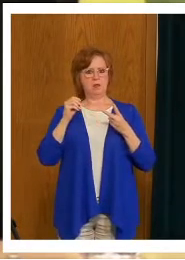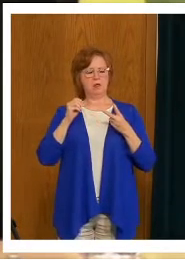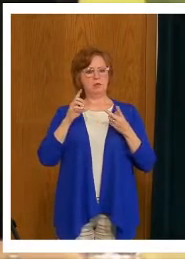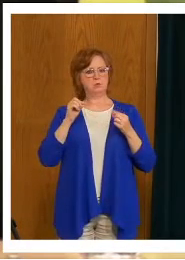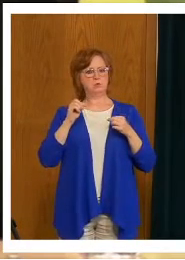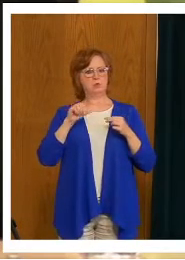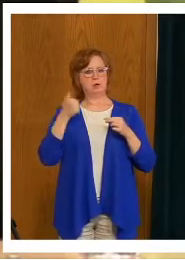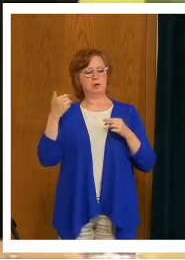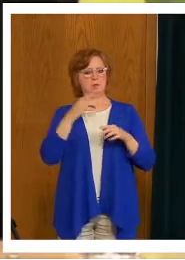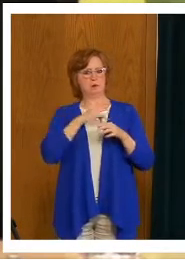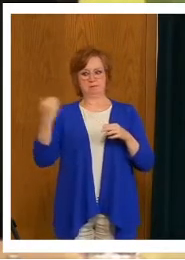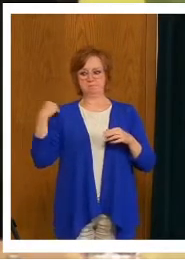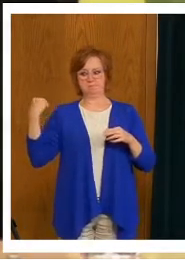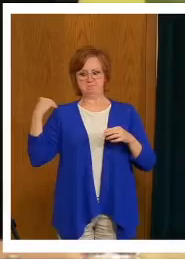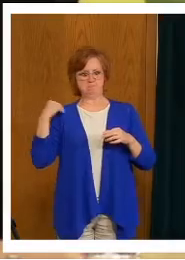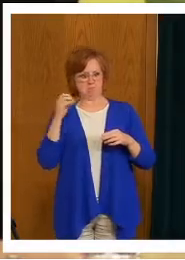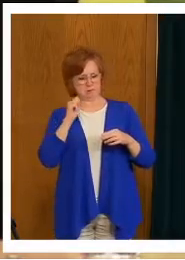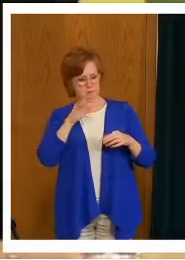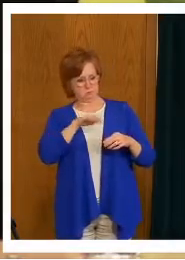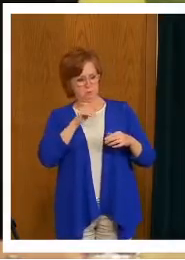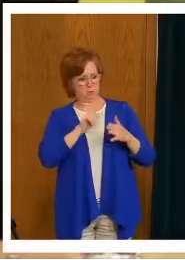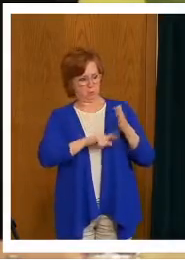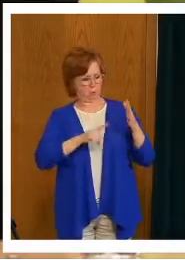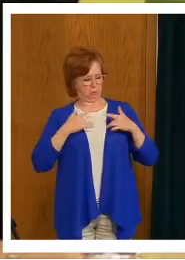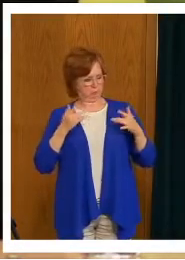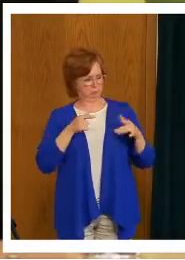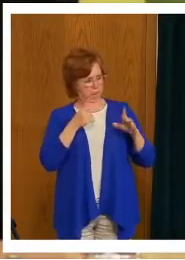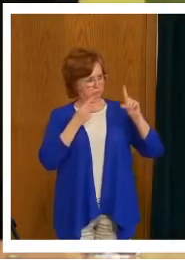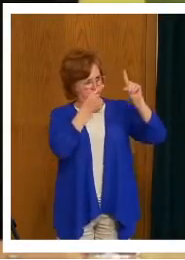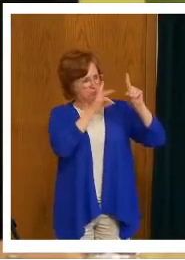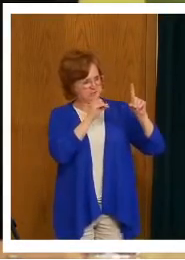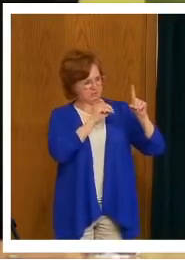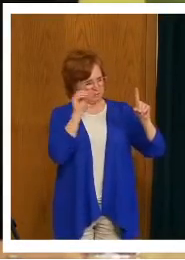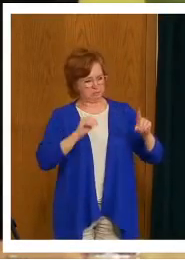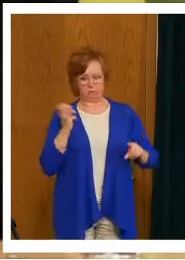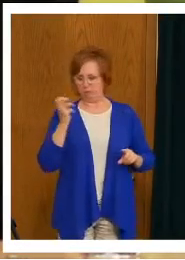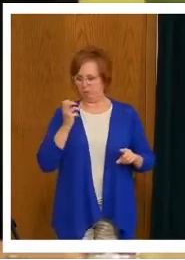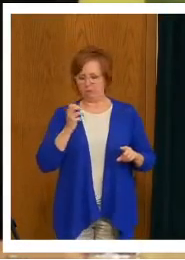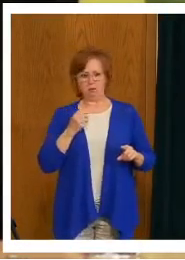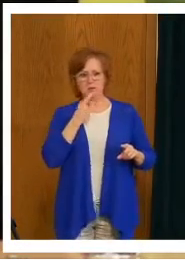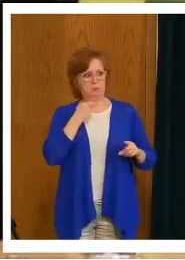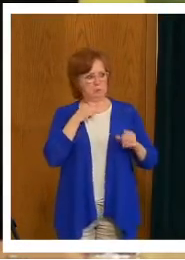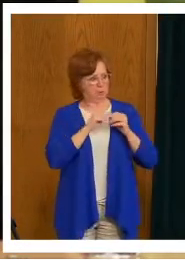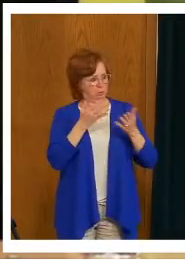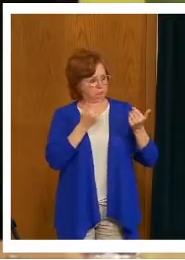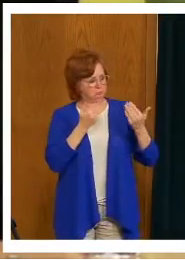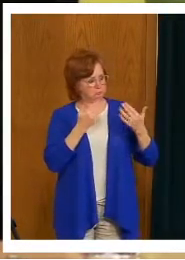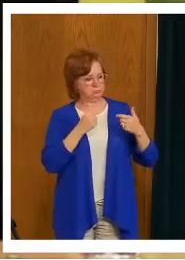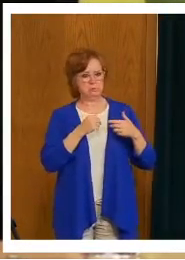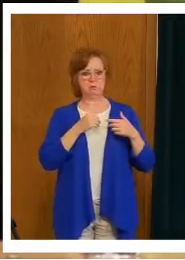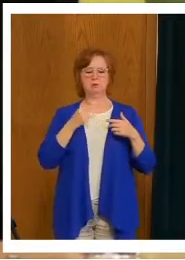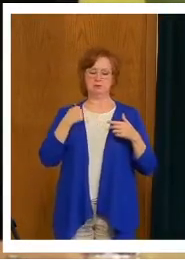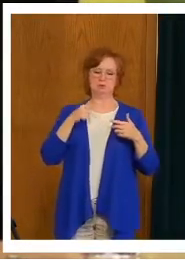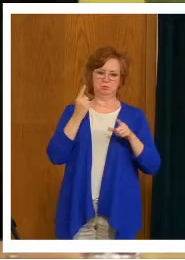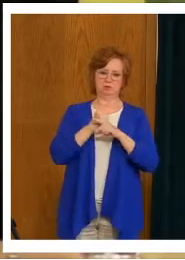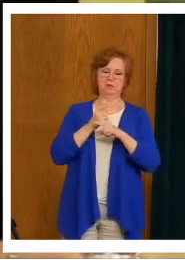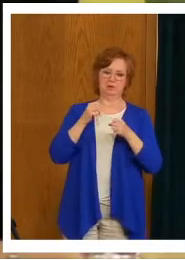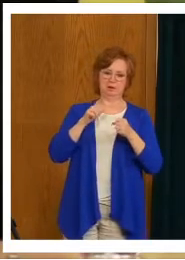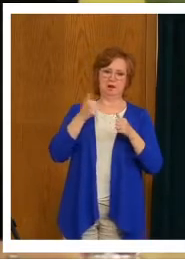its own reopening plan? Yes, the provinces are talking to Saskatchewan, as we have throughout this pandemic, with respect